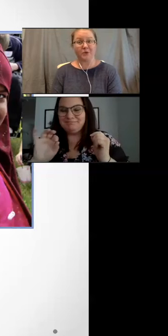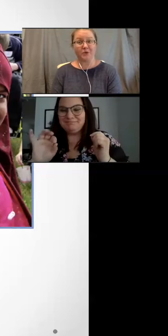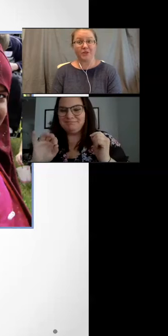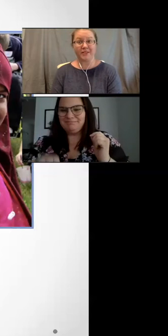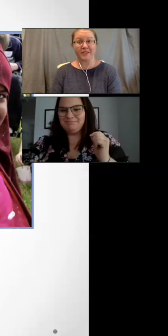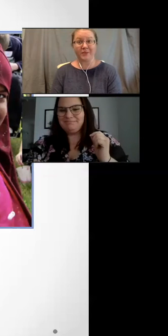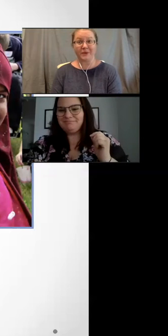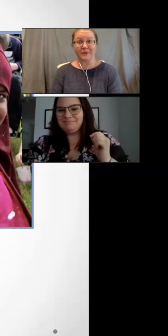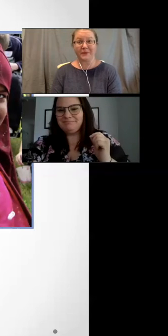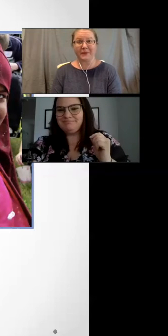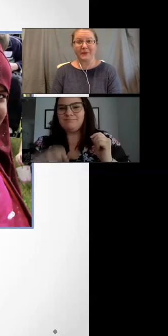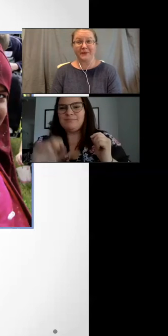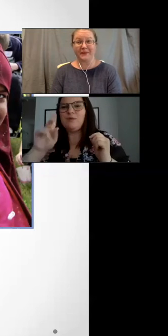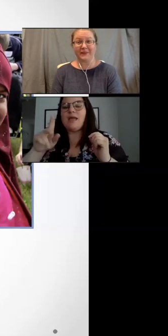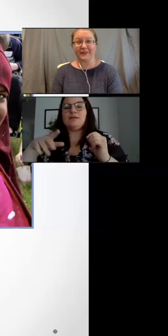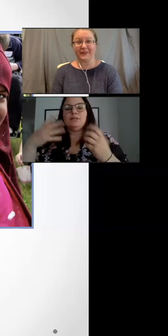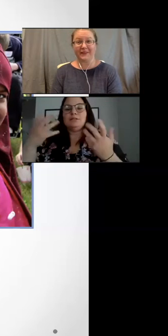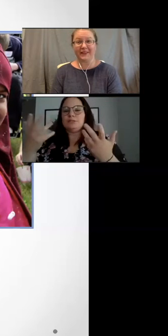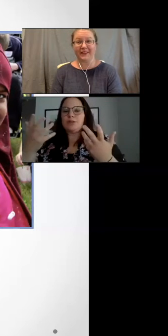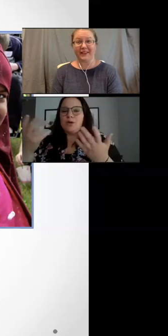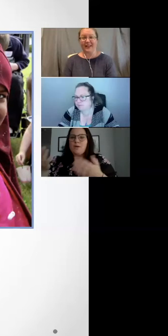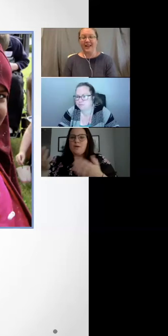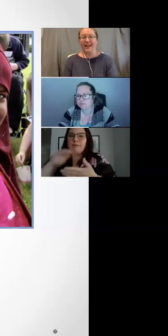Any more questions at this point?